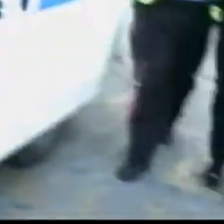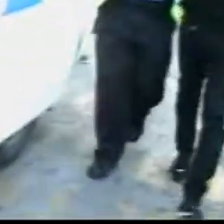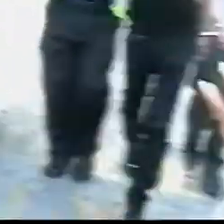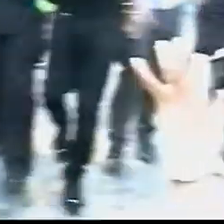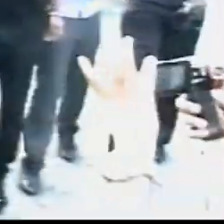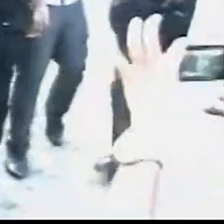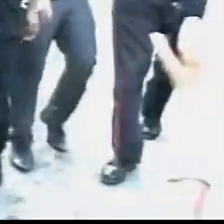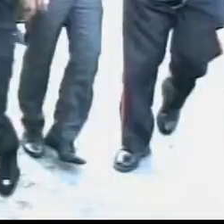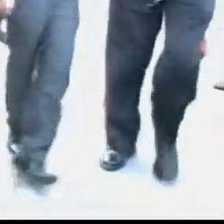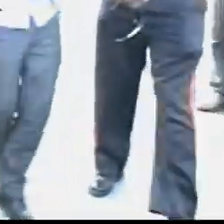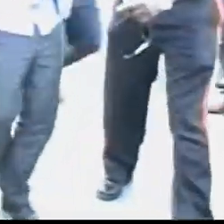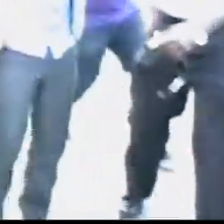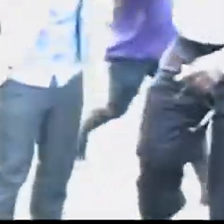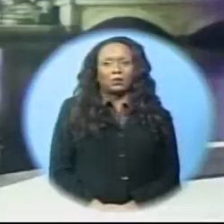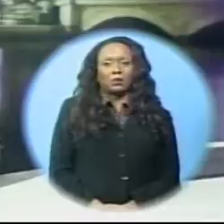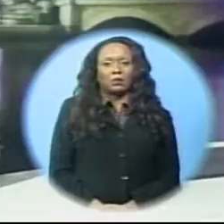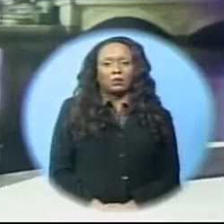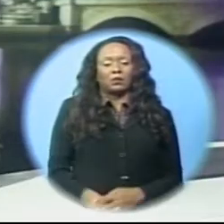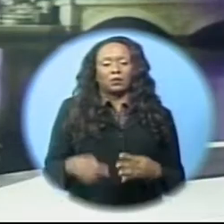$75,000.